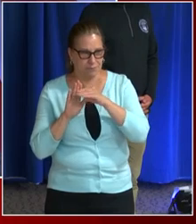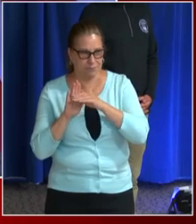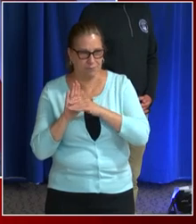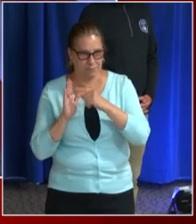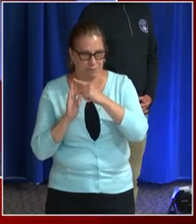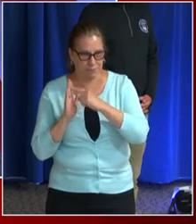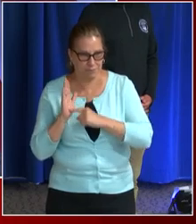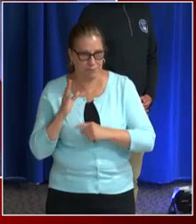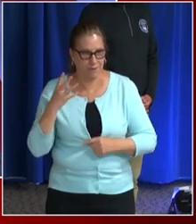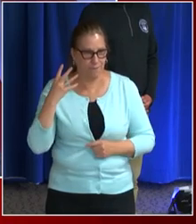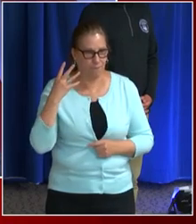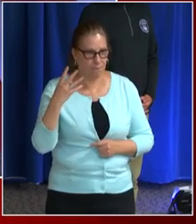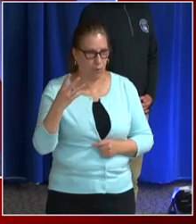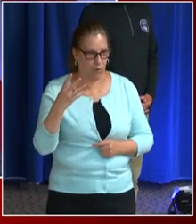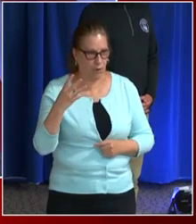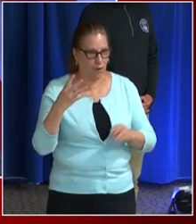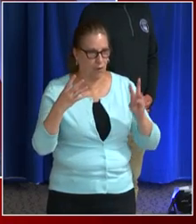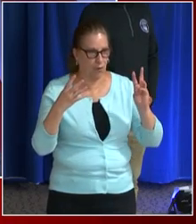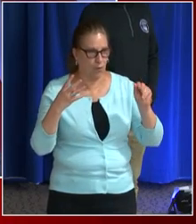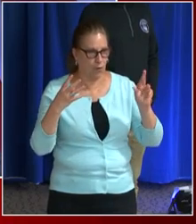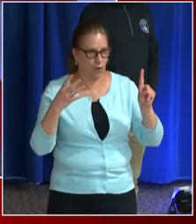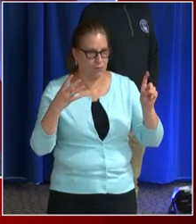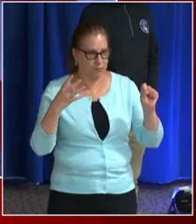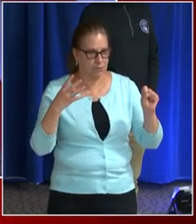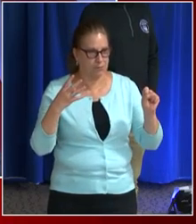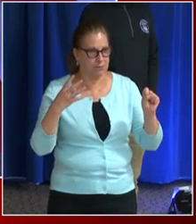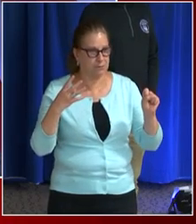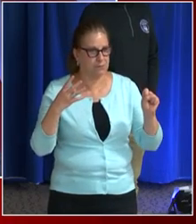be nominating a council member, and